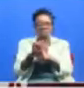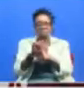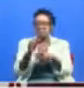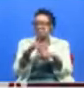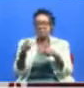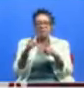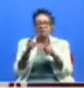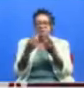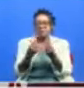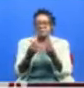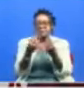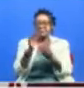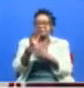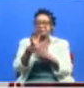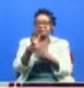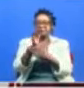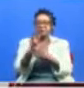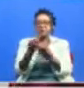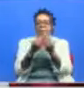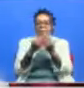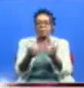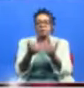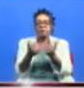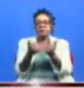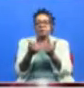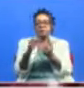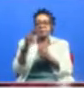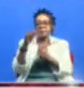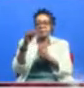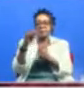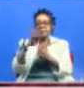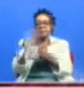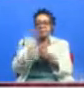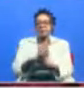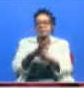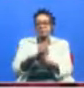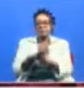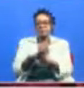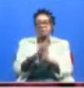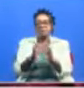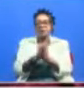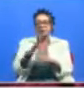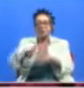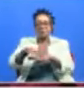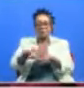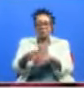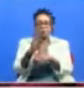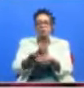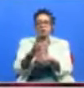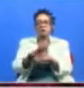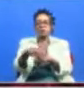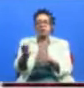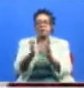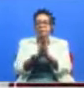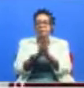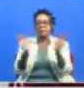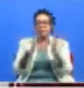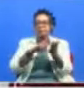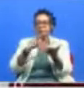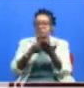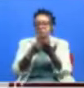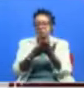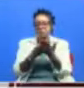simply asks for fair, prudent, non-discriminatory and transparent utilization of public